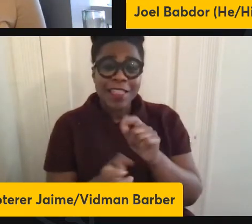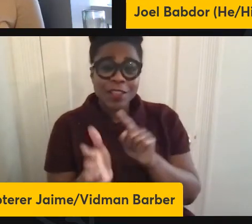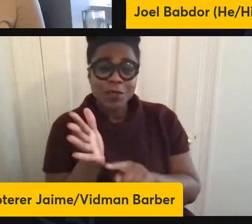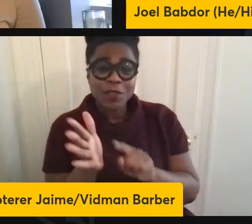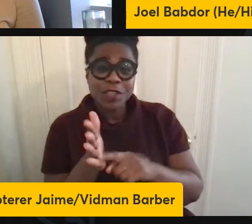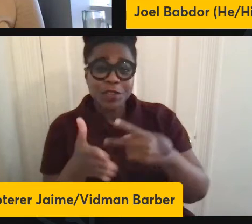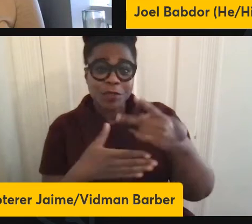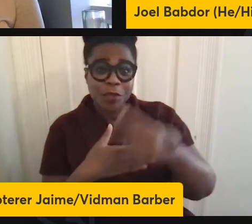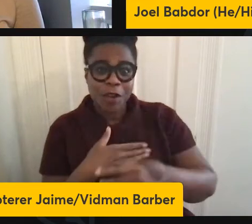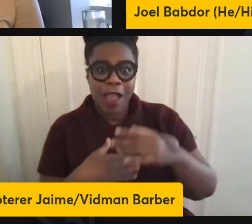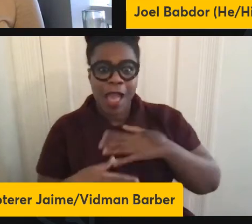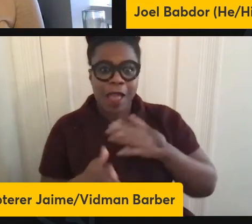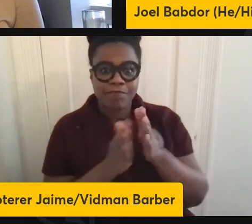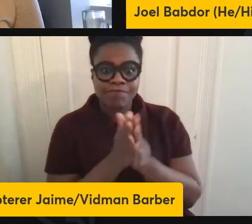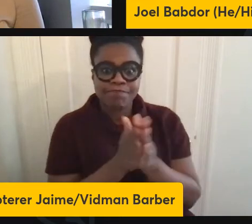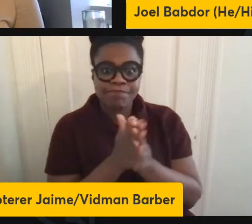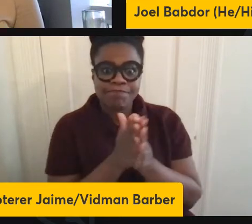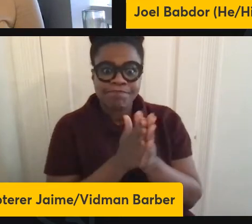interested in.